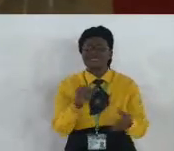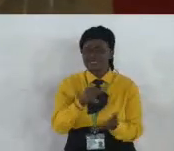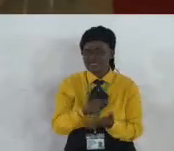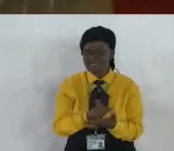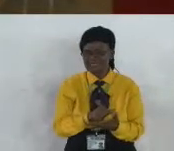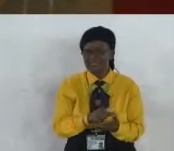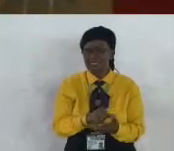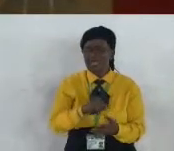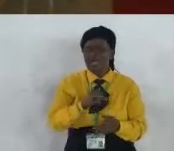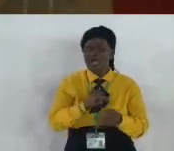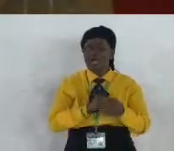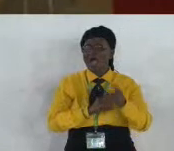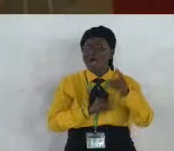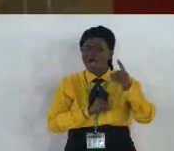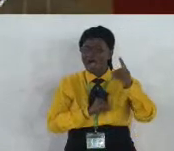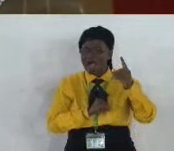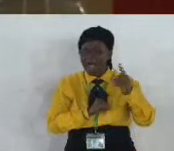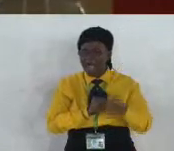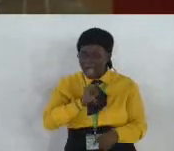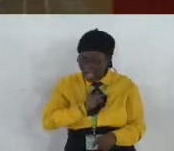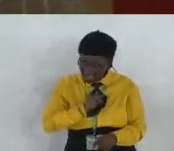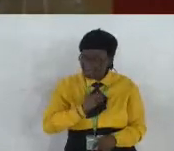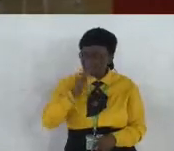I know you did it.